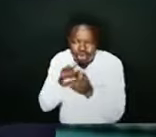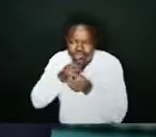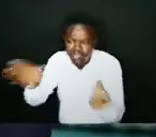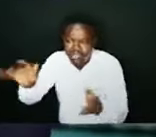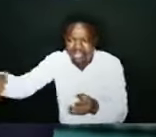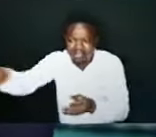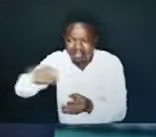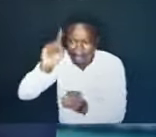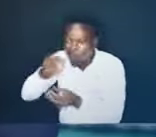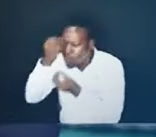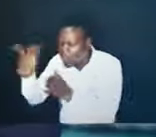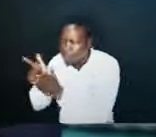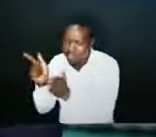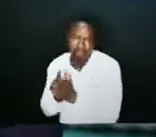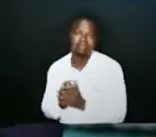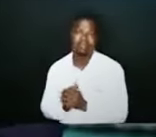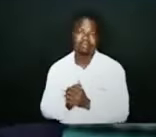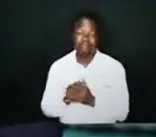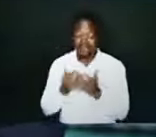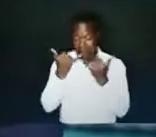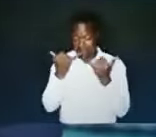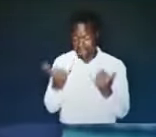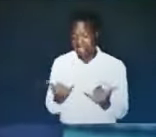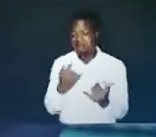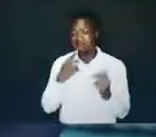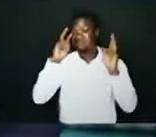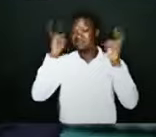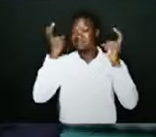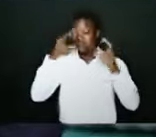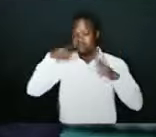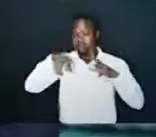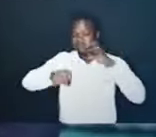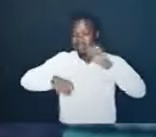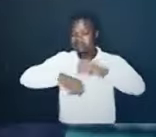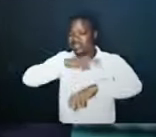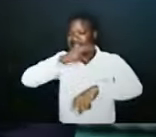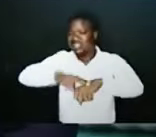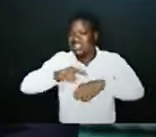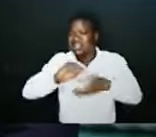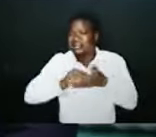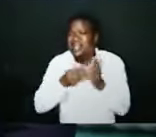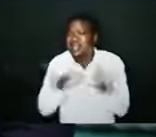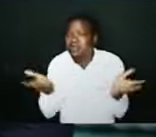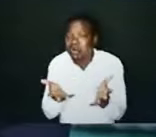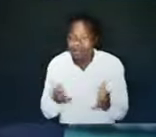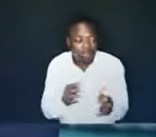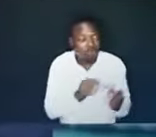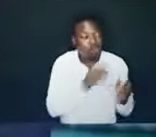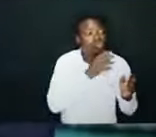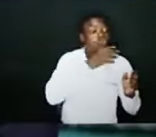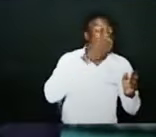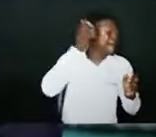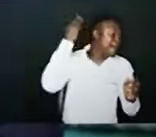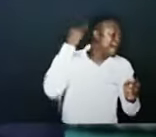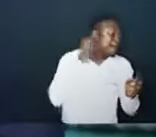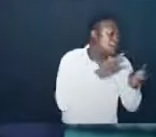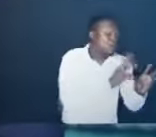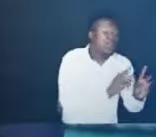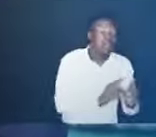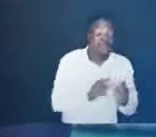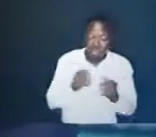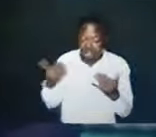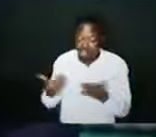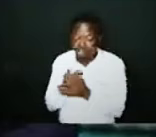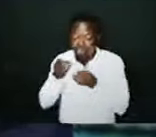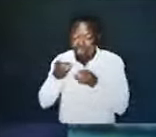say possessing the nations in our day, we don't mean anything different. We